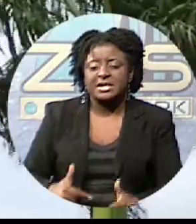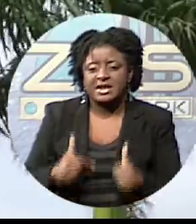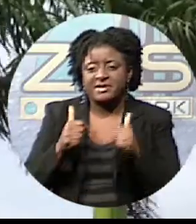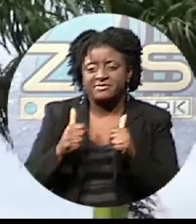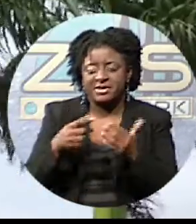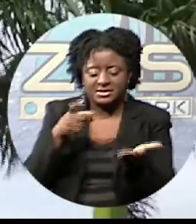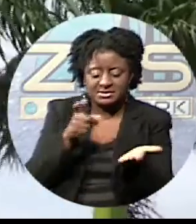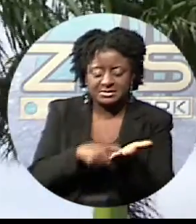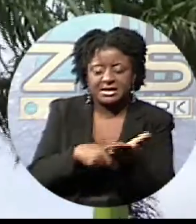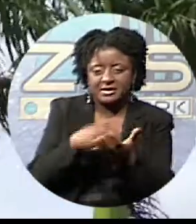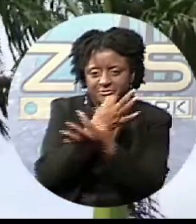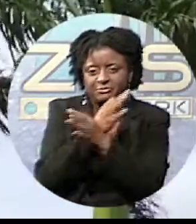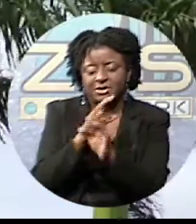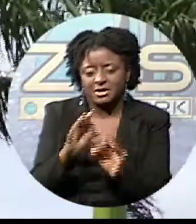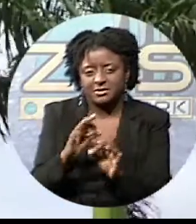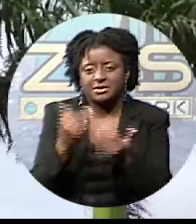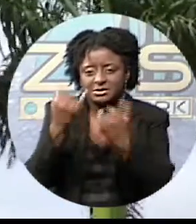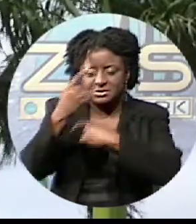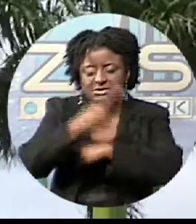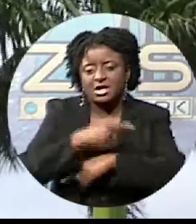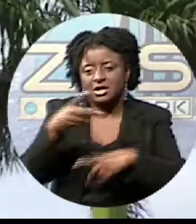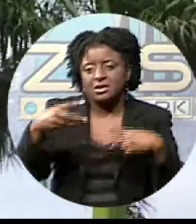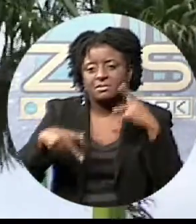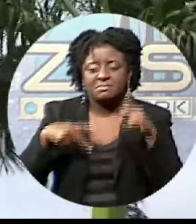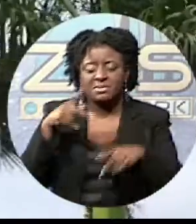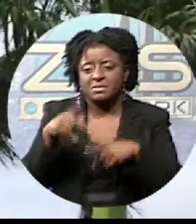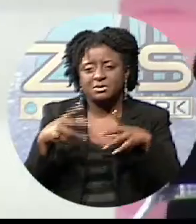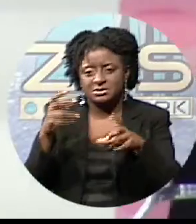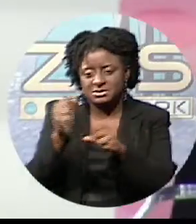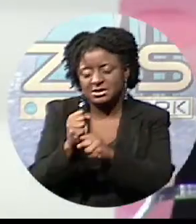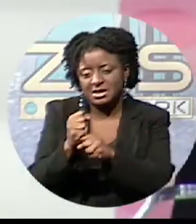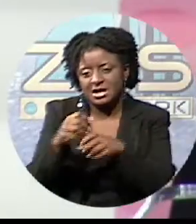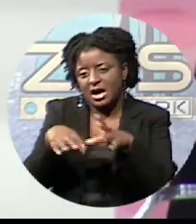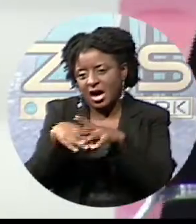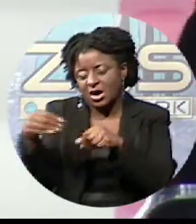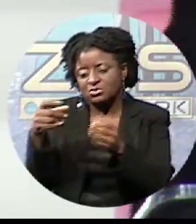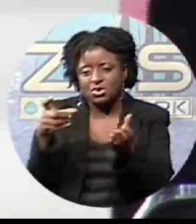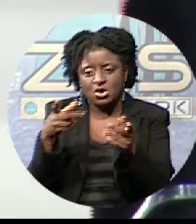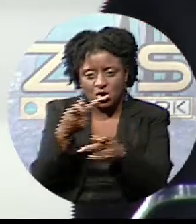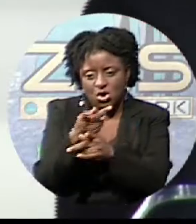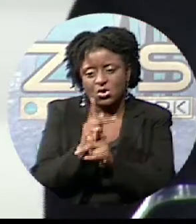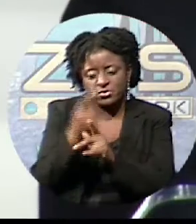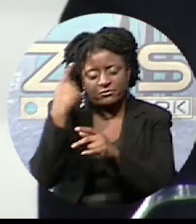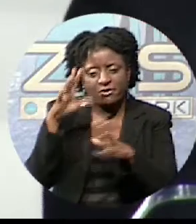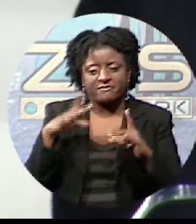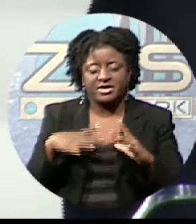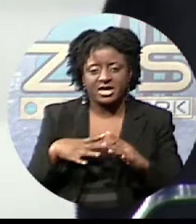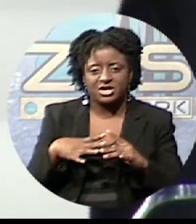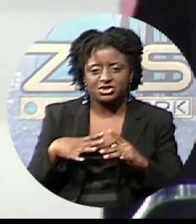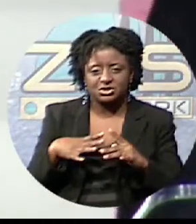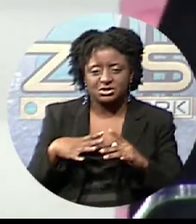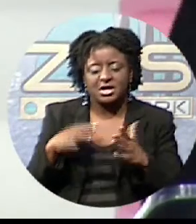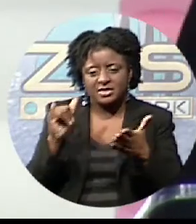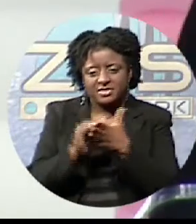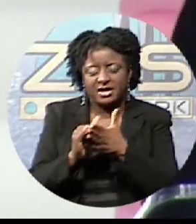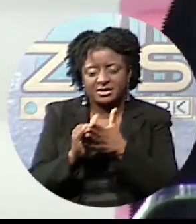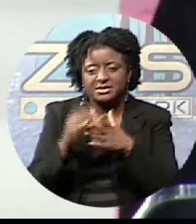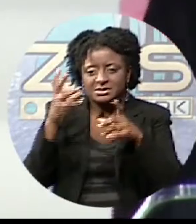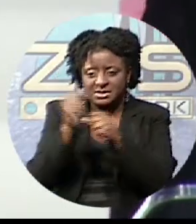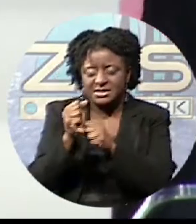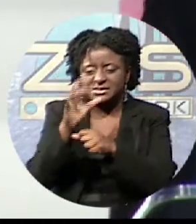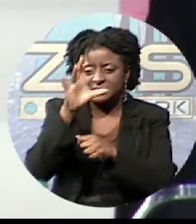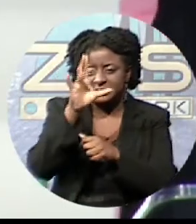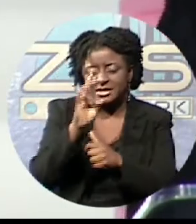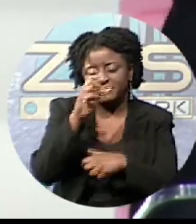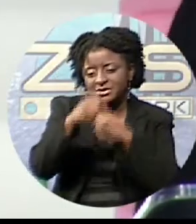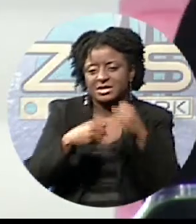that exists today. Today you have people taking out loans for vacations that they will end up taking 7 years to pay back,